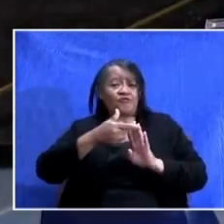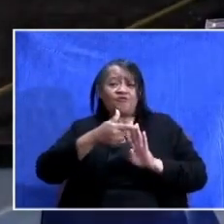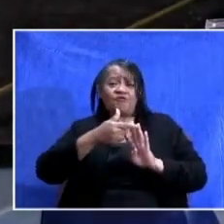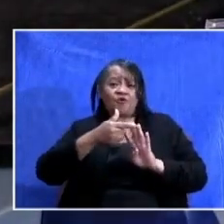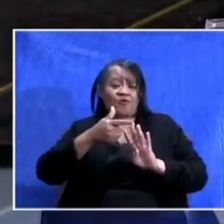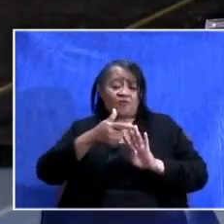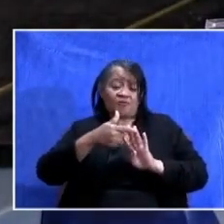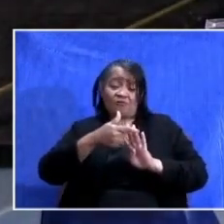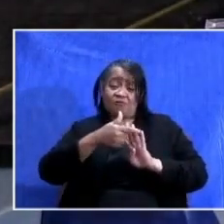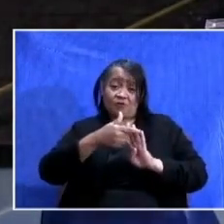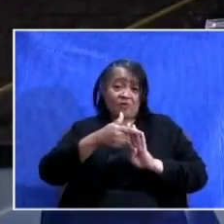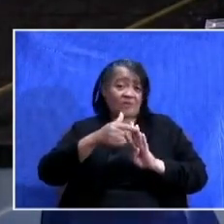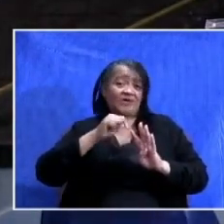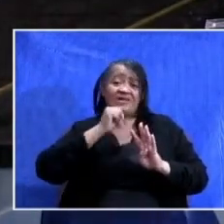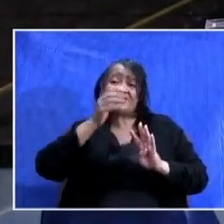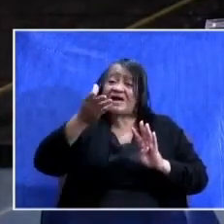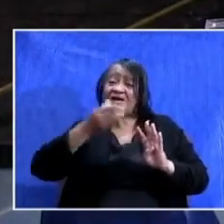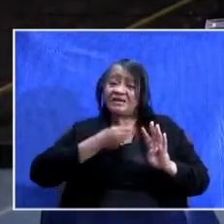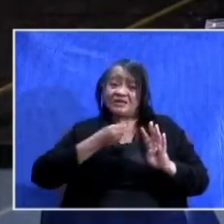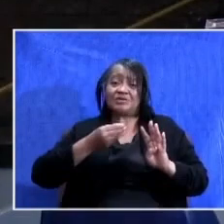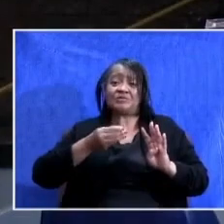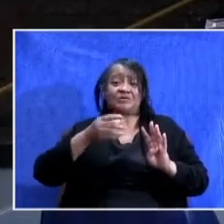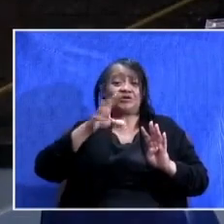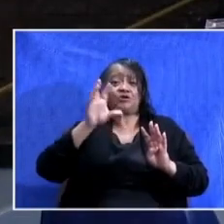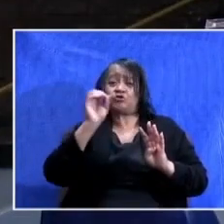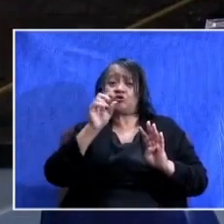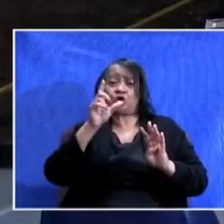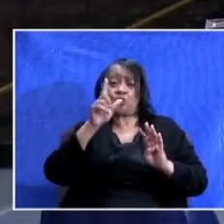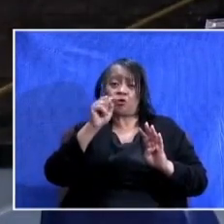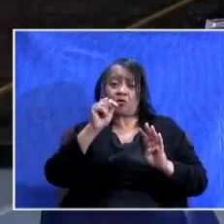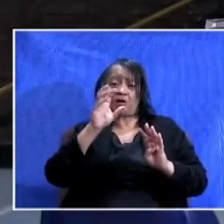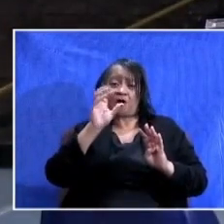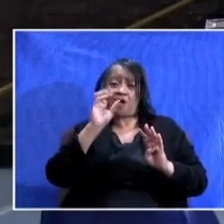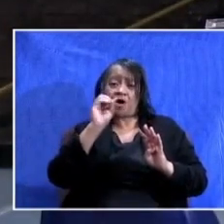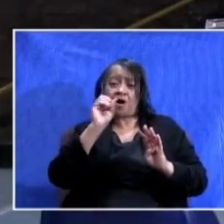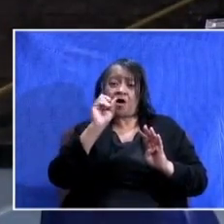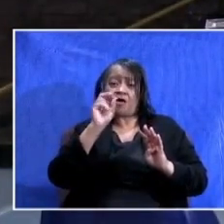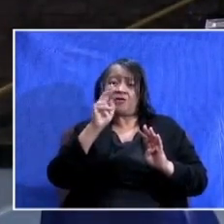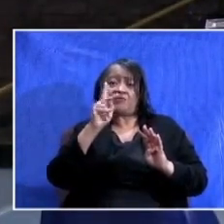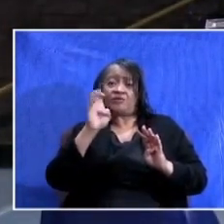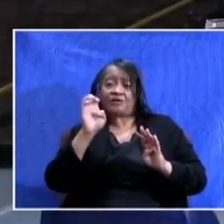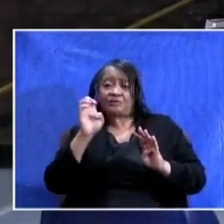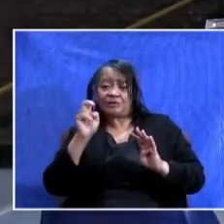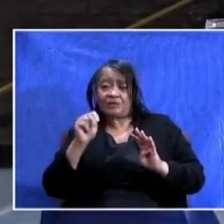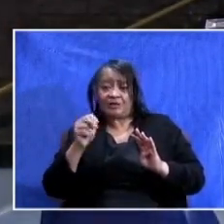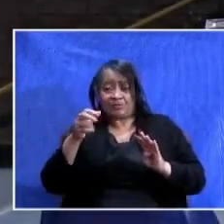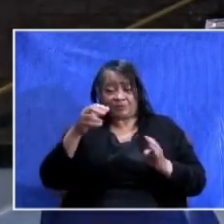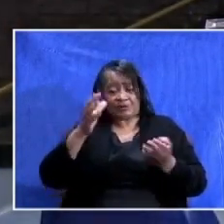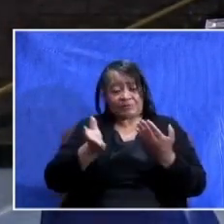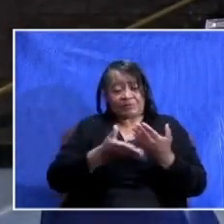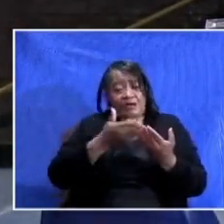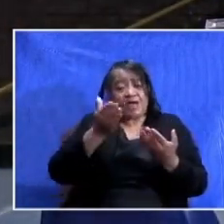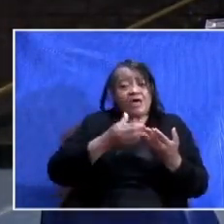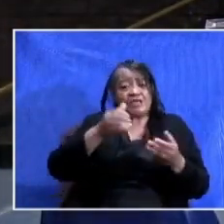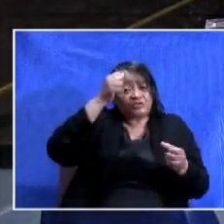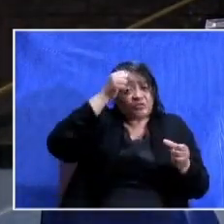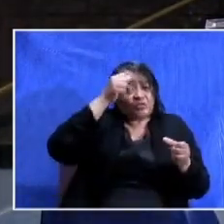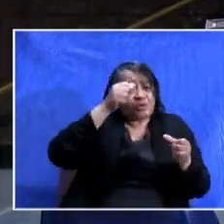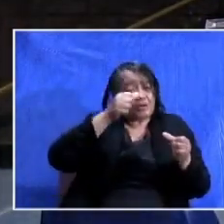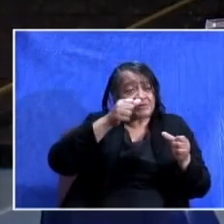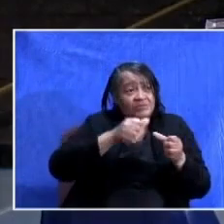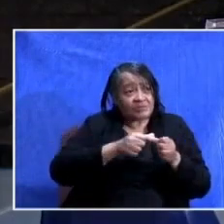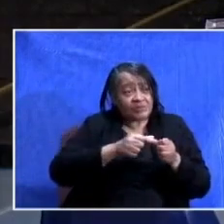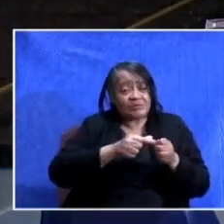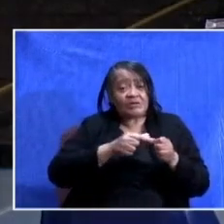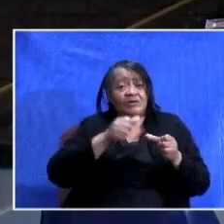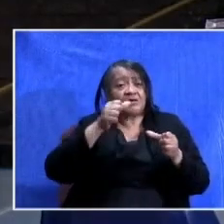Well, you know, see, we got the first black this, first black this, first black this. And it's easy to remember, but I'm not going to put it on the screen because